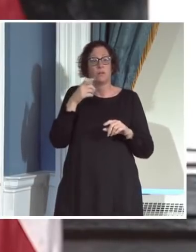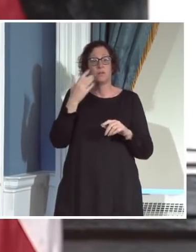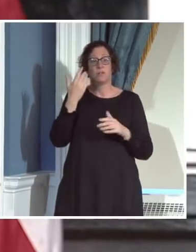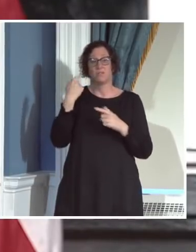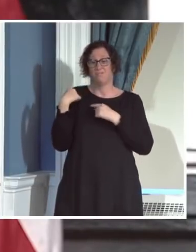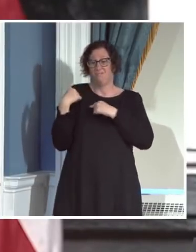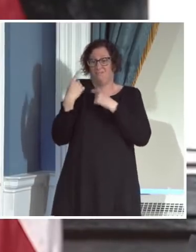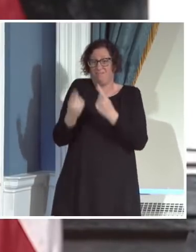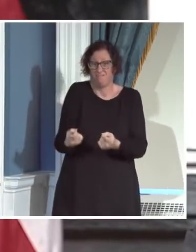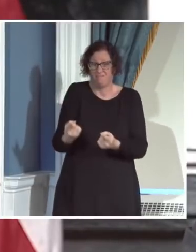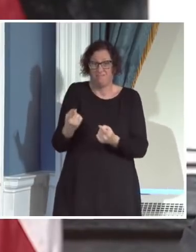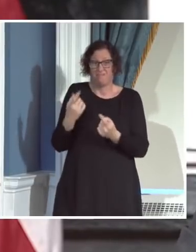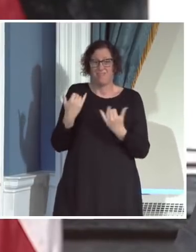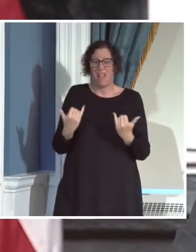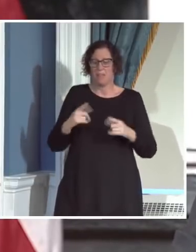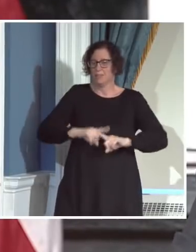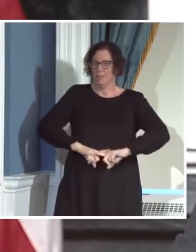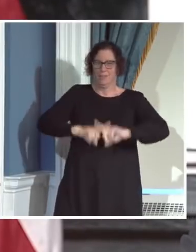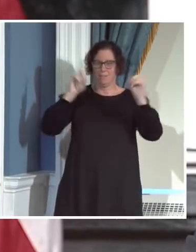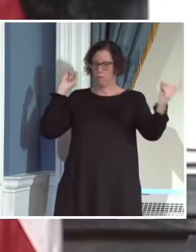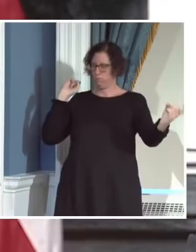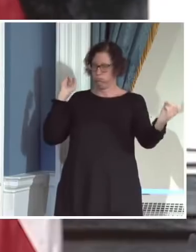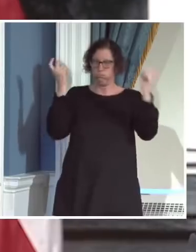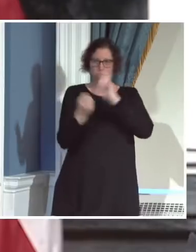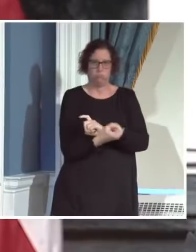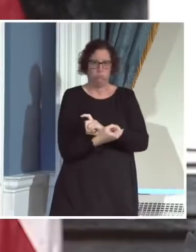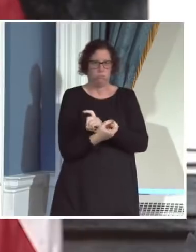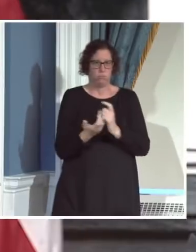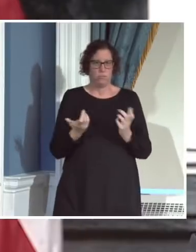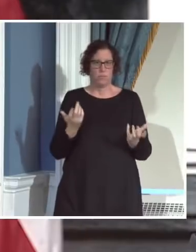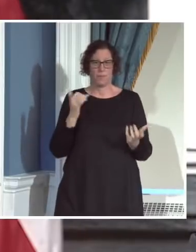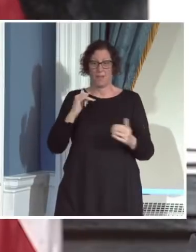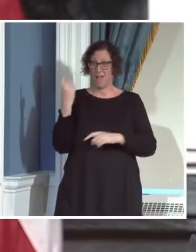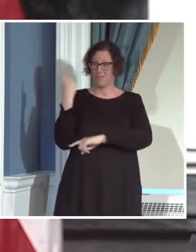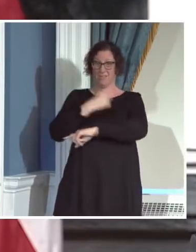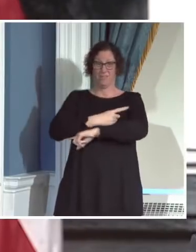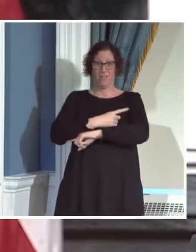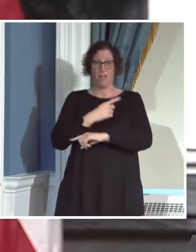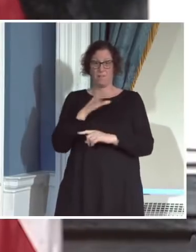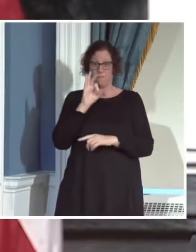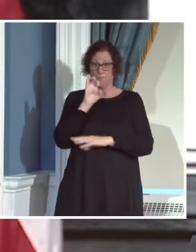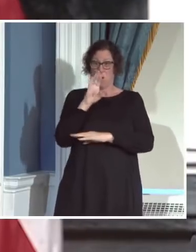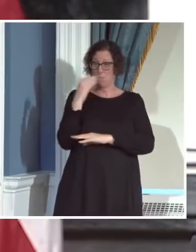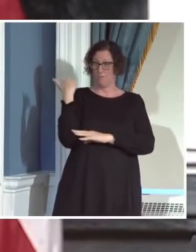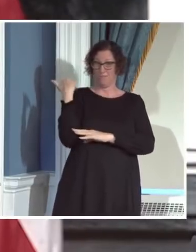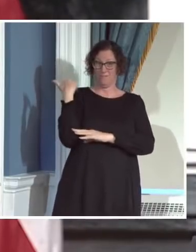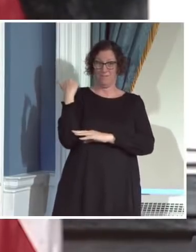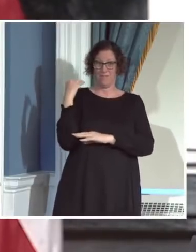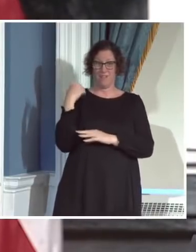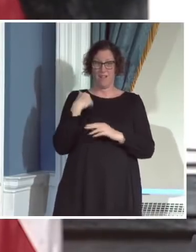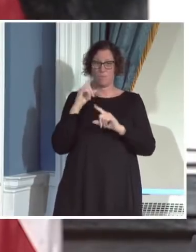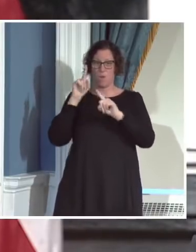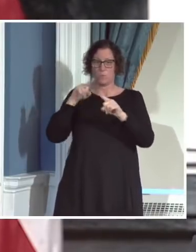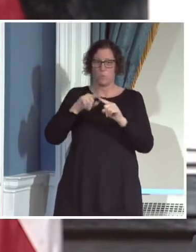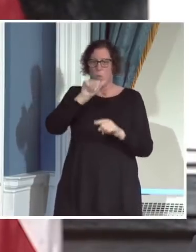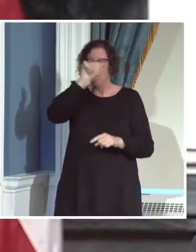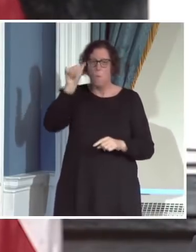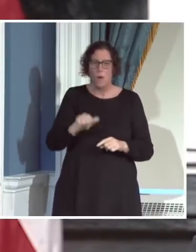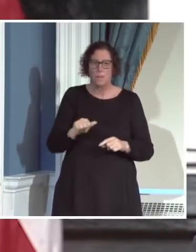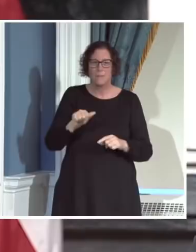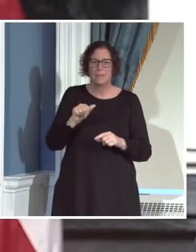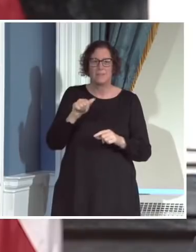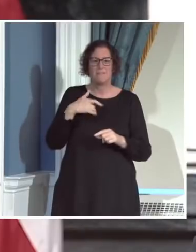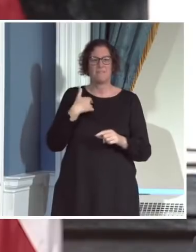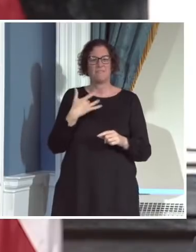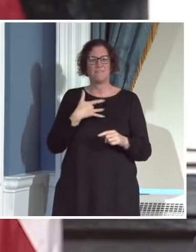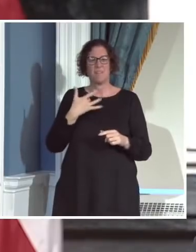Albany. That seems like a century ago. We've all gone through so much. So the budget as proposed, it